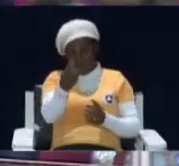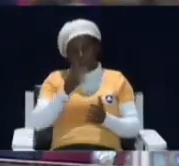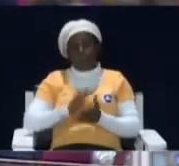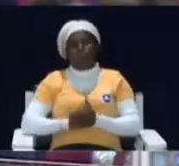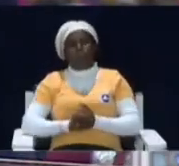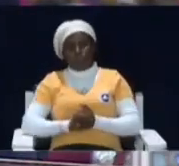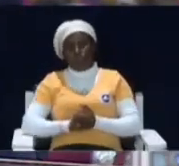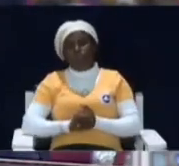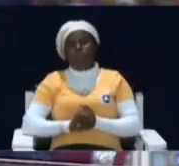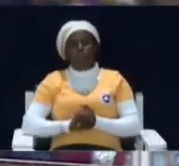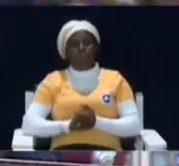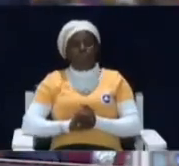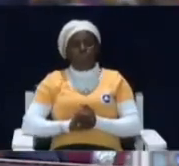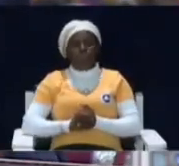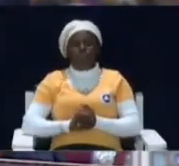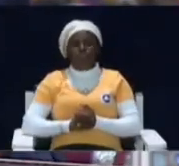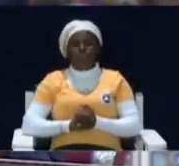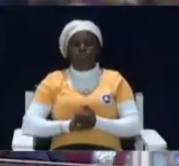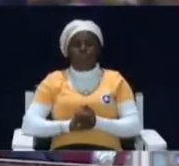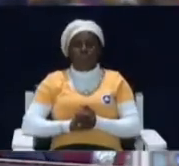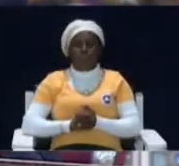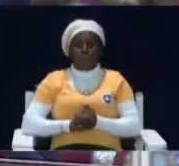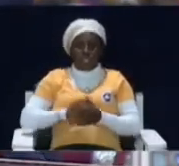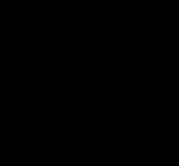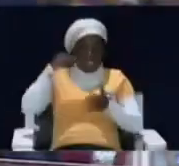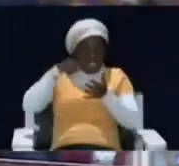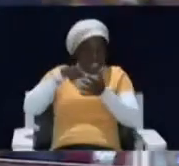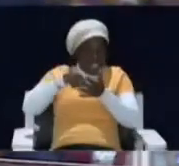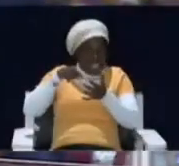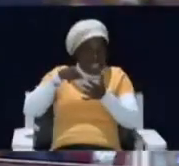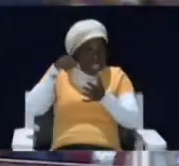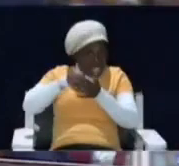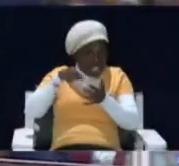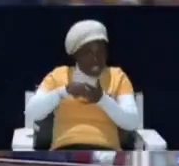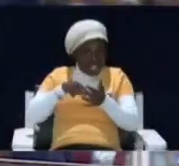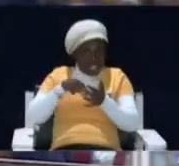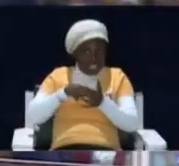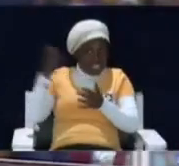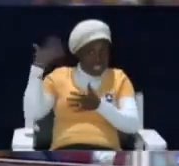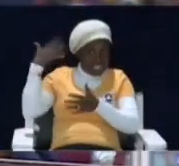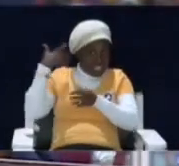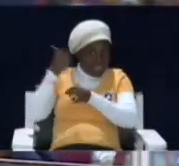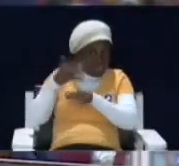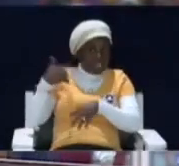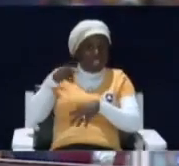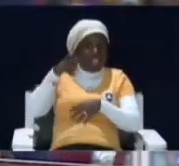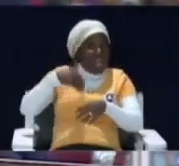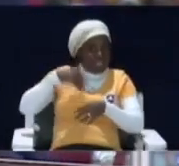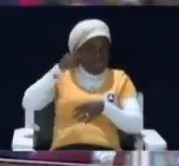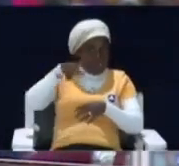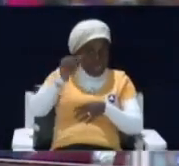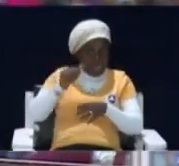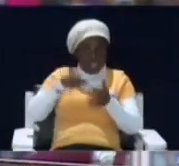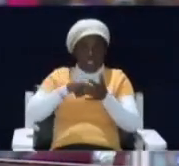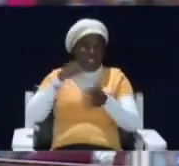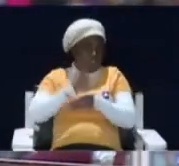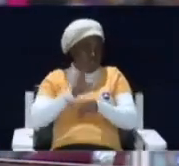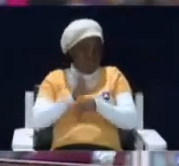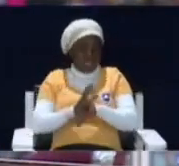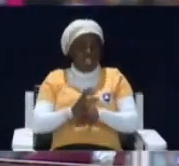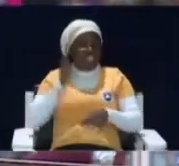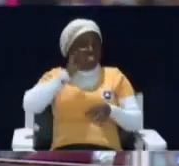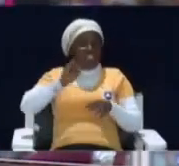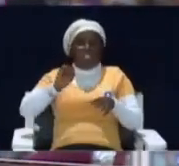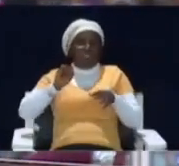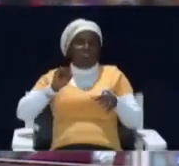Years ago, I had a PA in this great commission, and she was apparently barren. Then she